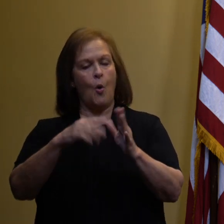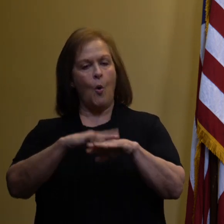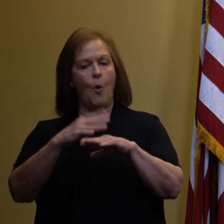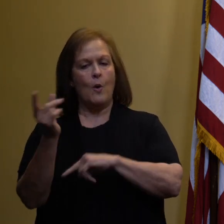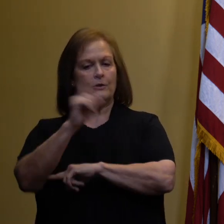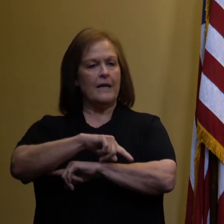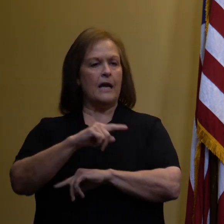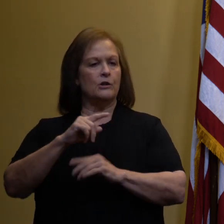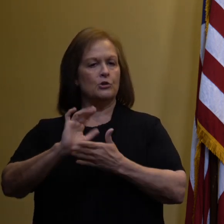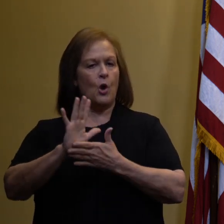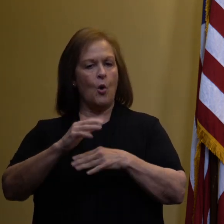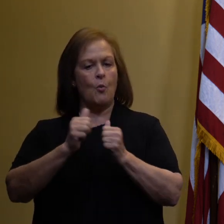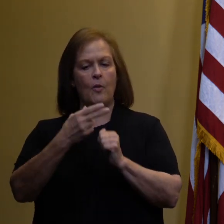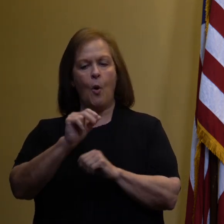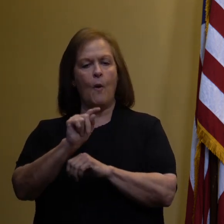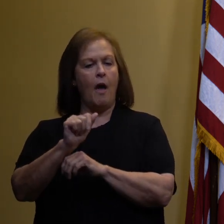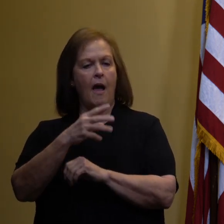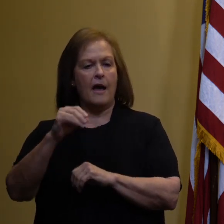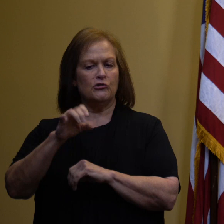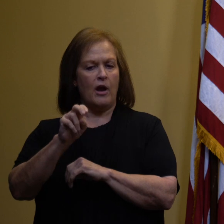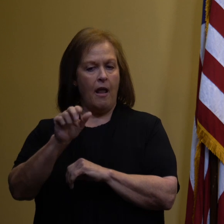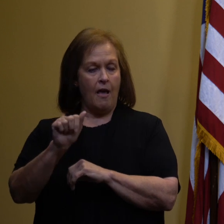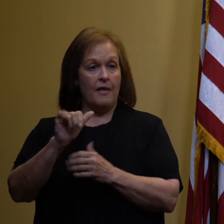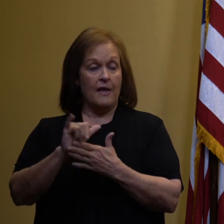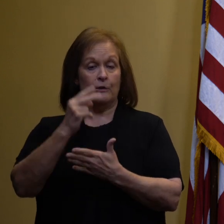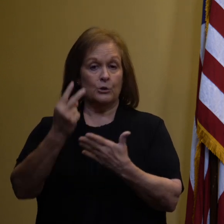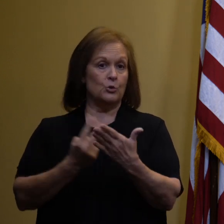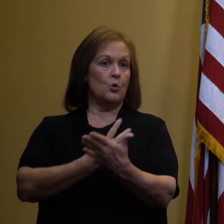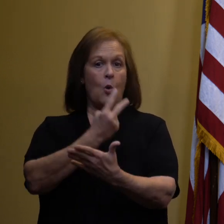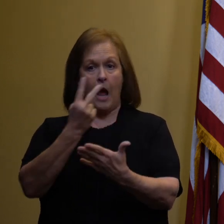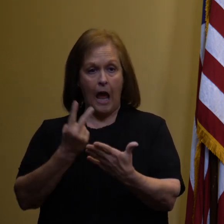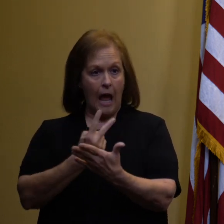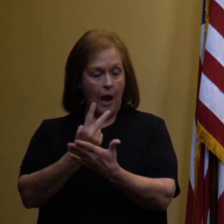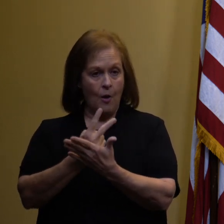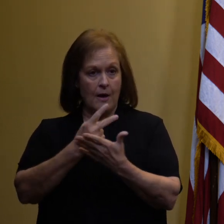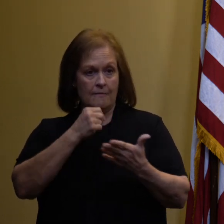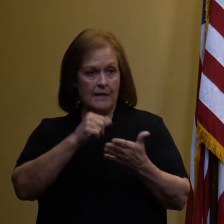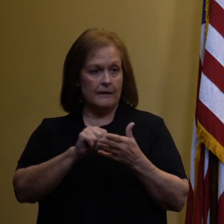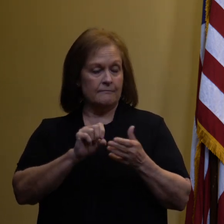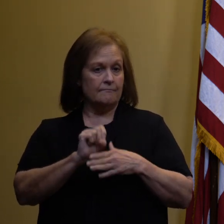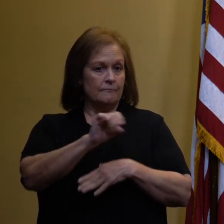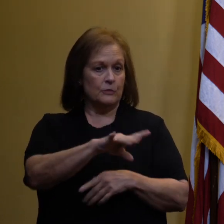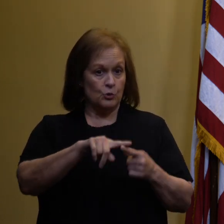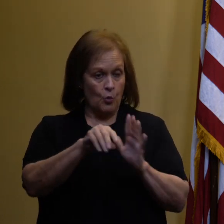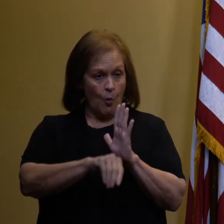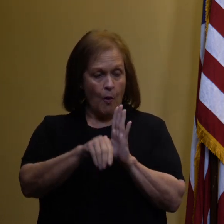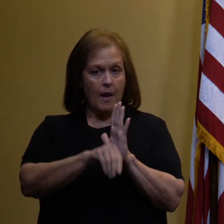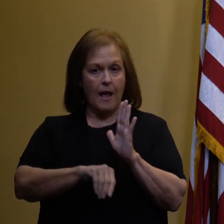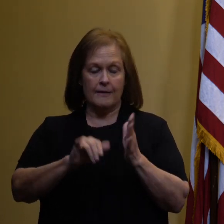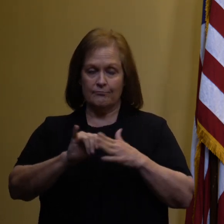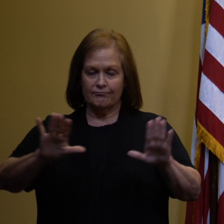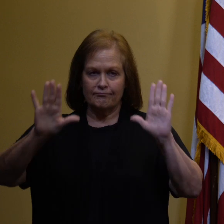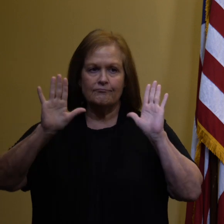New Orleans with Ms. Hoda and Jenna. A 2-hour love letter to the city of New Orleans. What's greater than